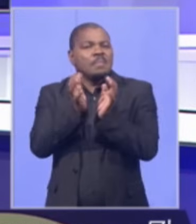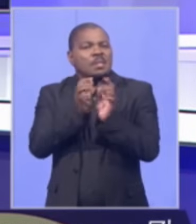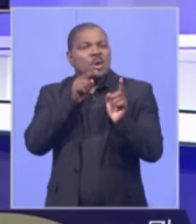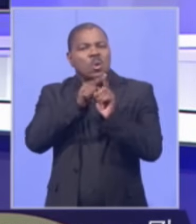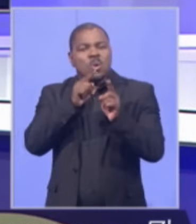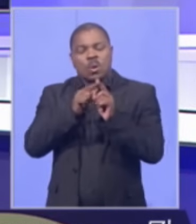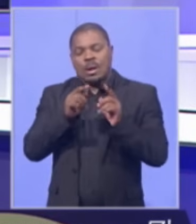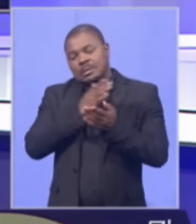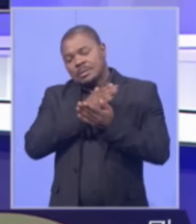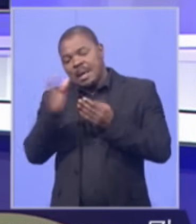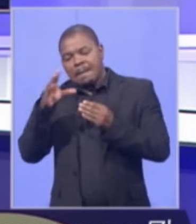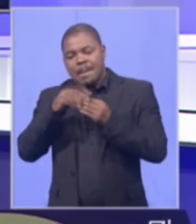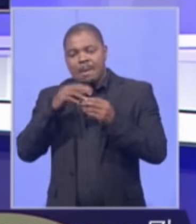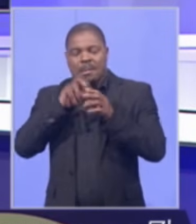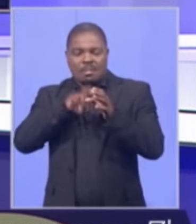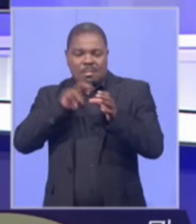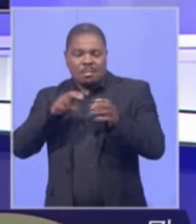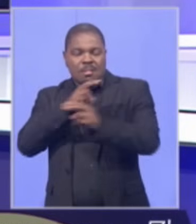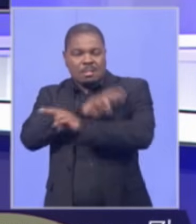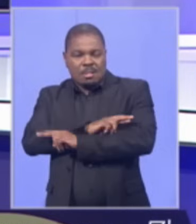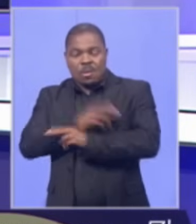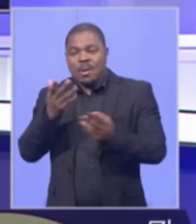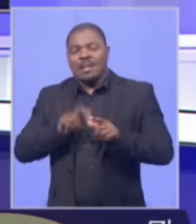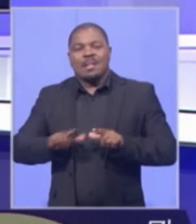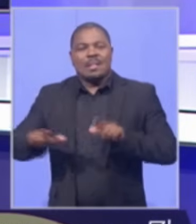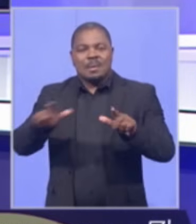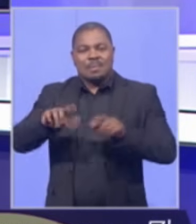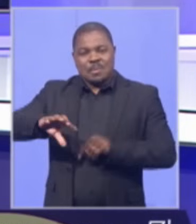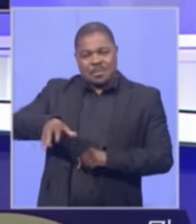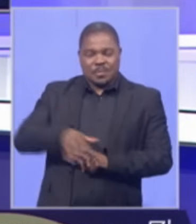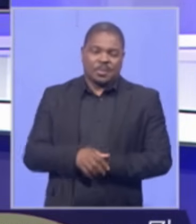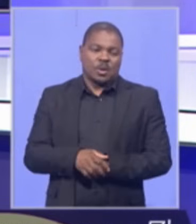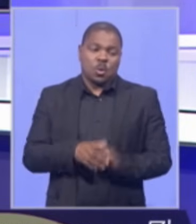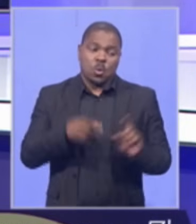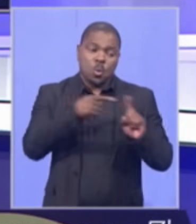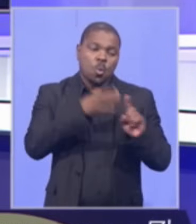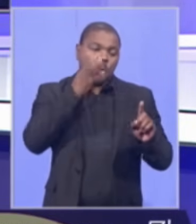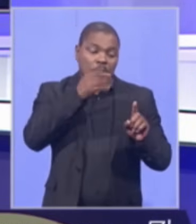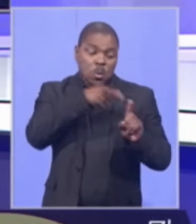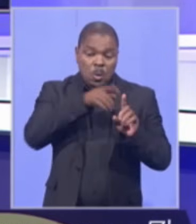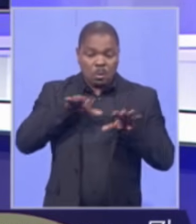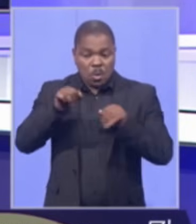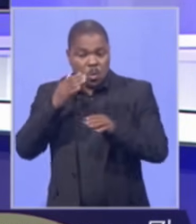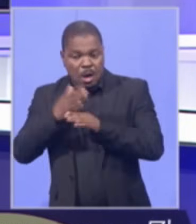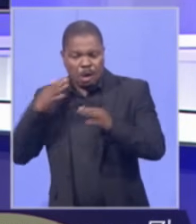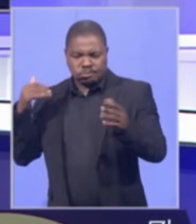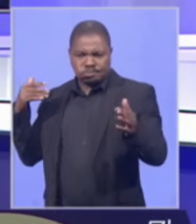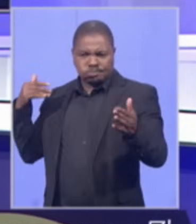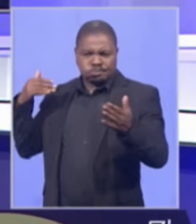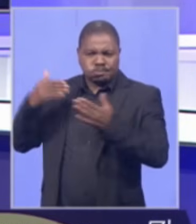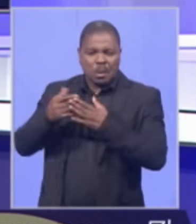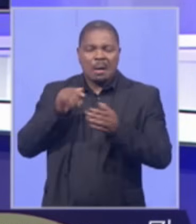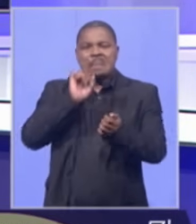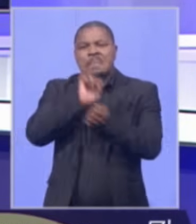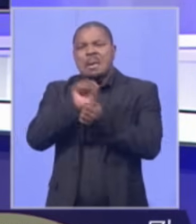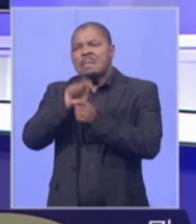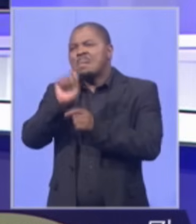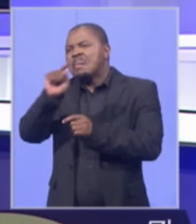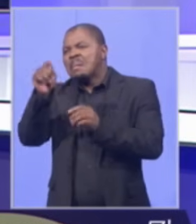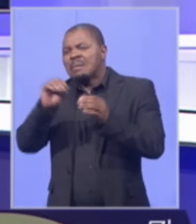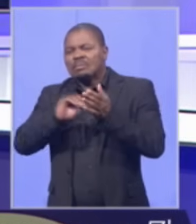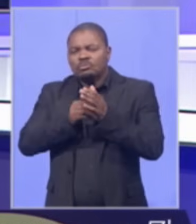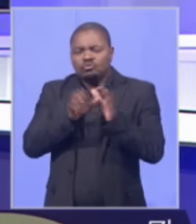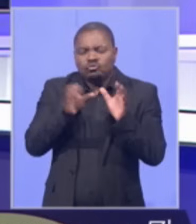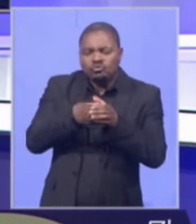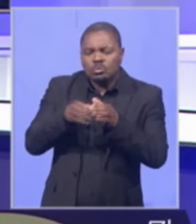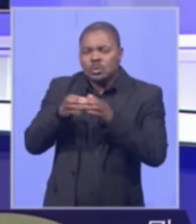maloko a lekala leo ka Polokwane provinceng ya Limpopo. Lebeya o re nakong ya gagwe lekala leo le kgonne go golega digongwana tša bosenyi tšeo